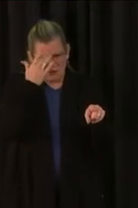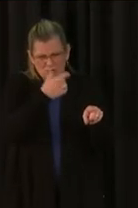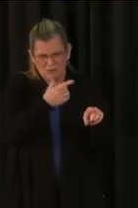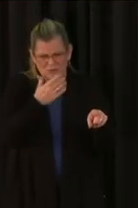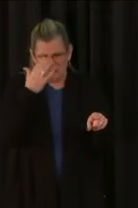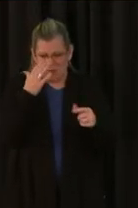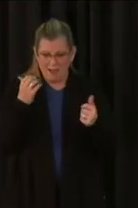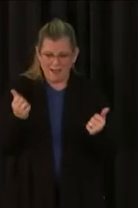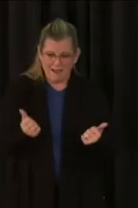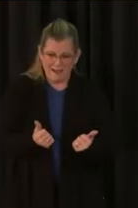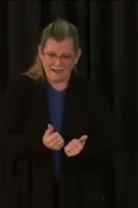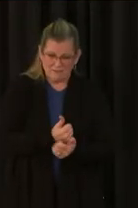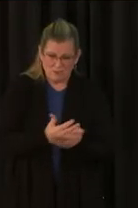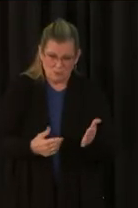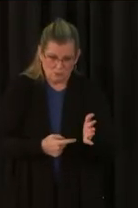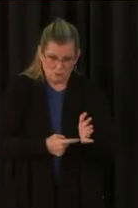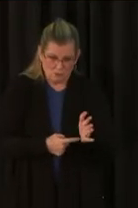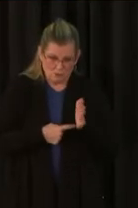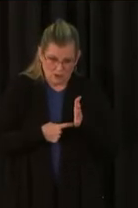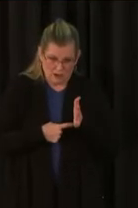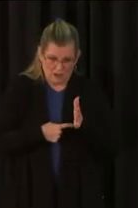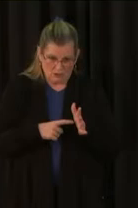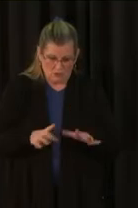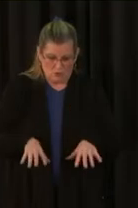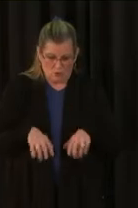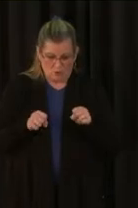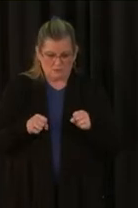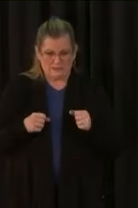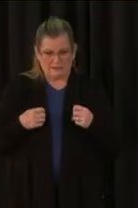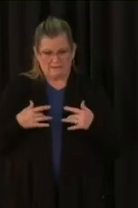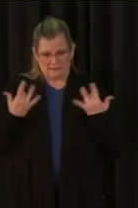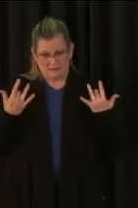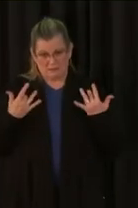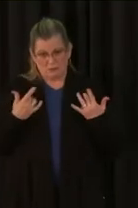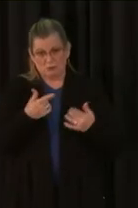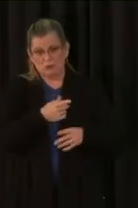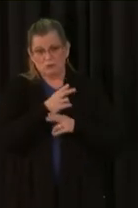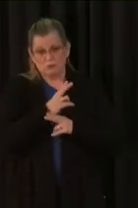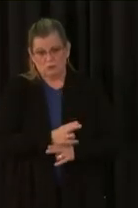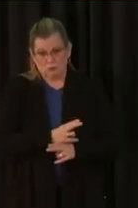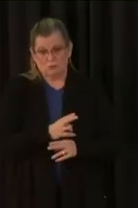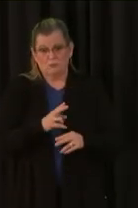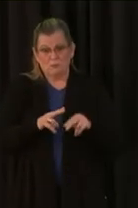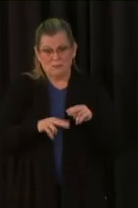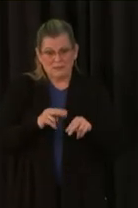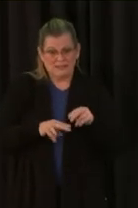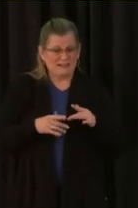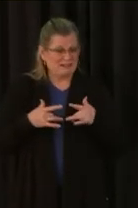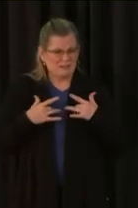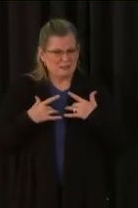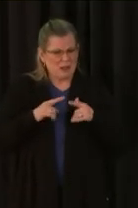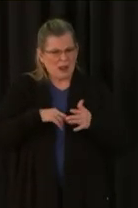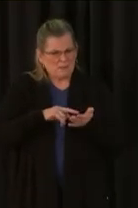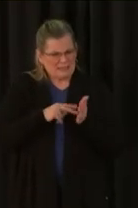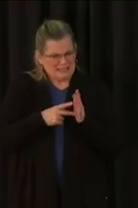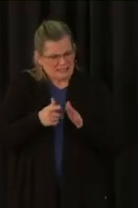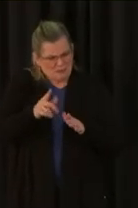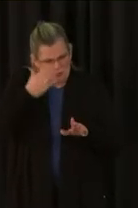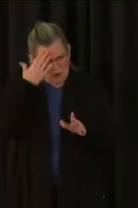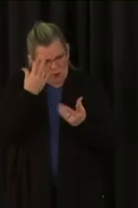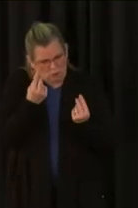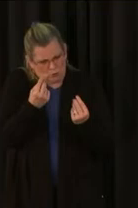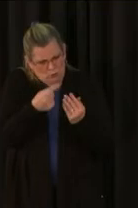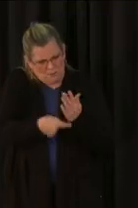everyone who it takes to actually pull the events off. It's easy to think about the venues, but actually the industry and